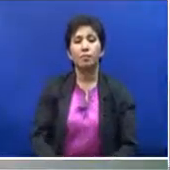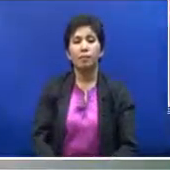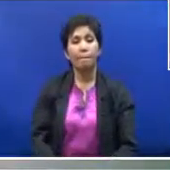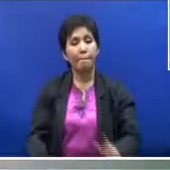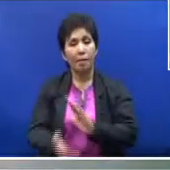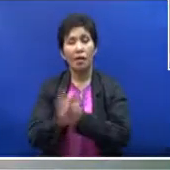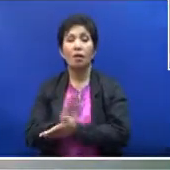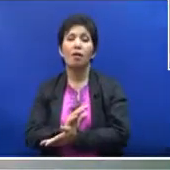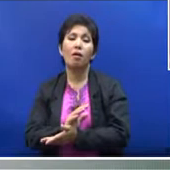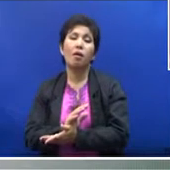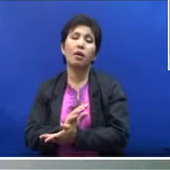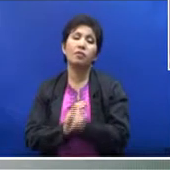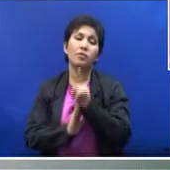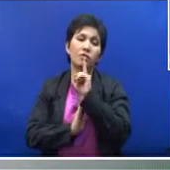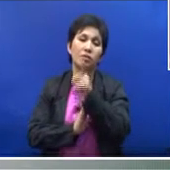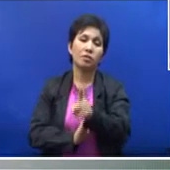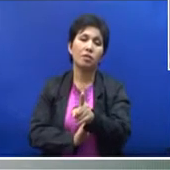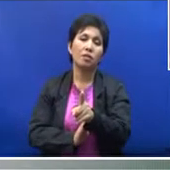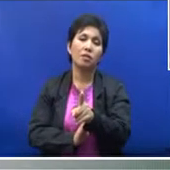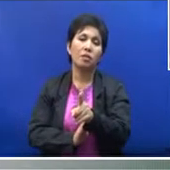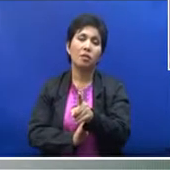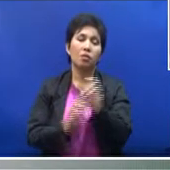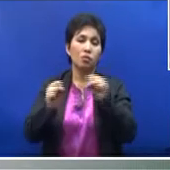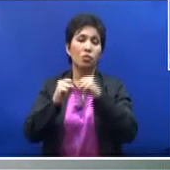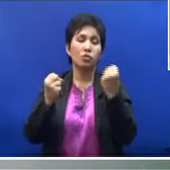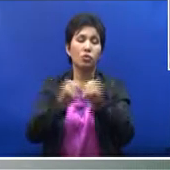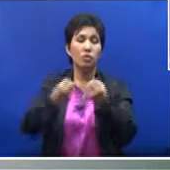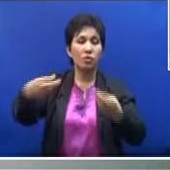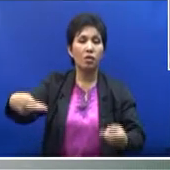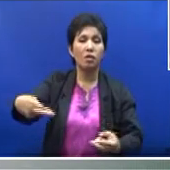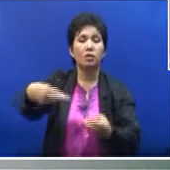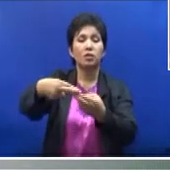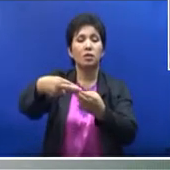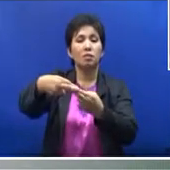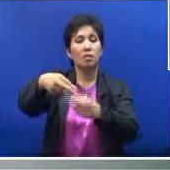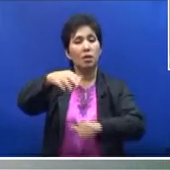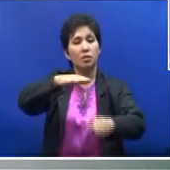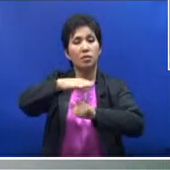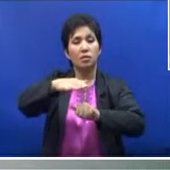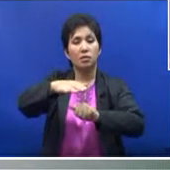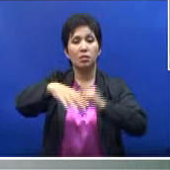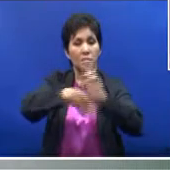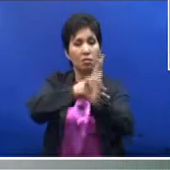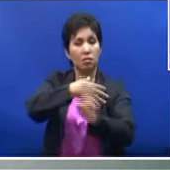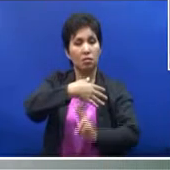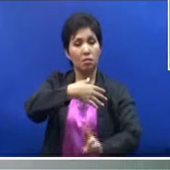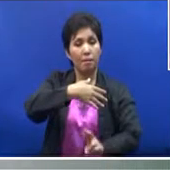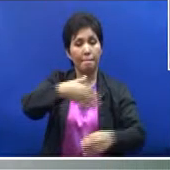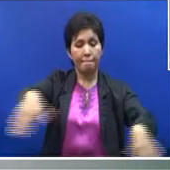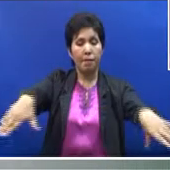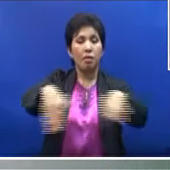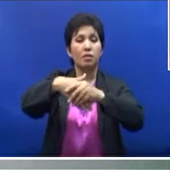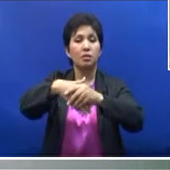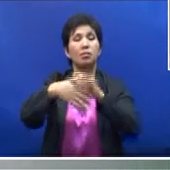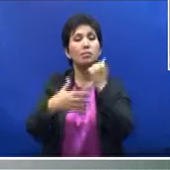Okay, kinship basically refers to social relations based on blood relations or marriage.